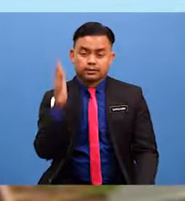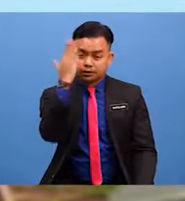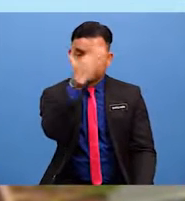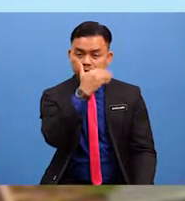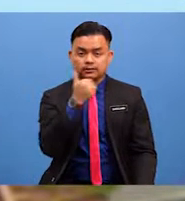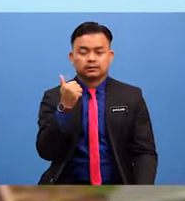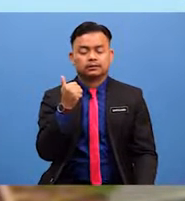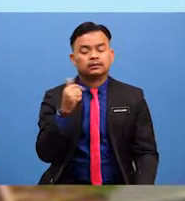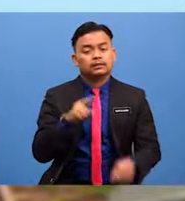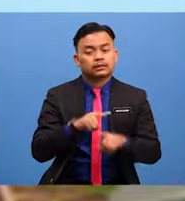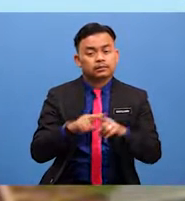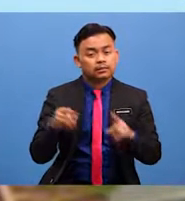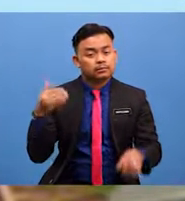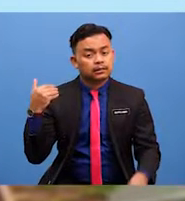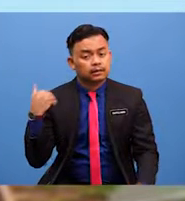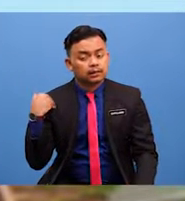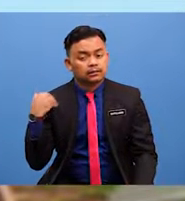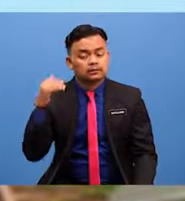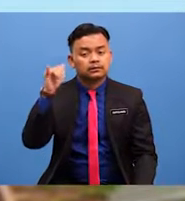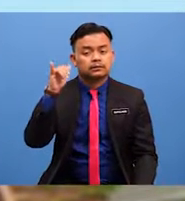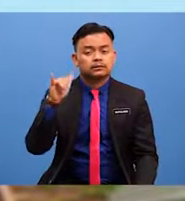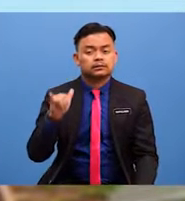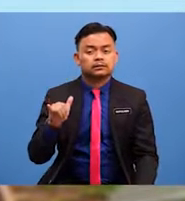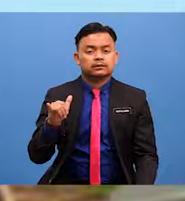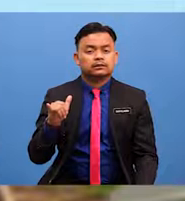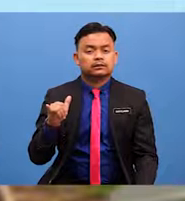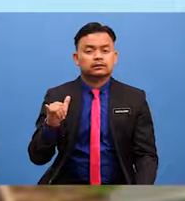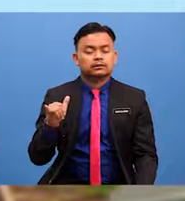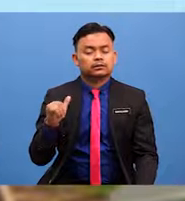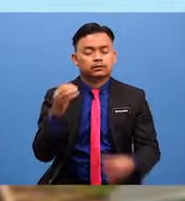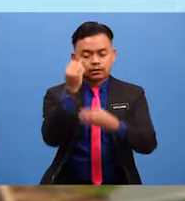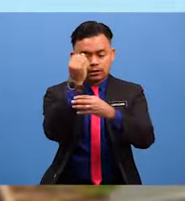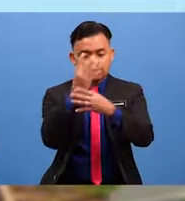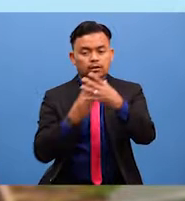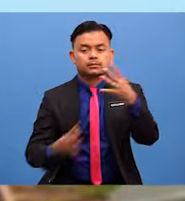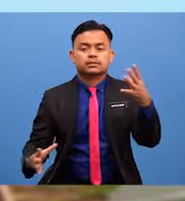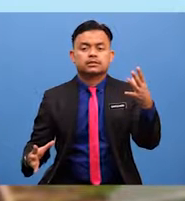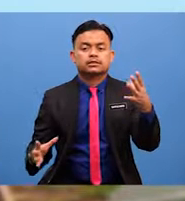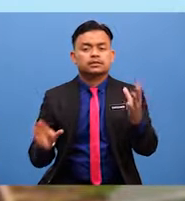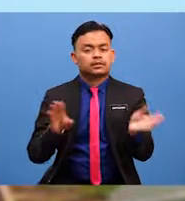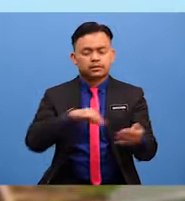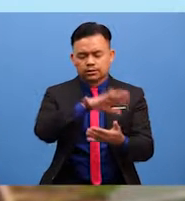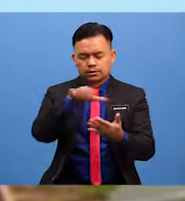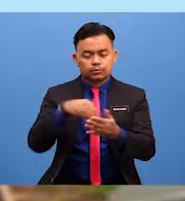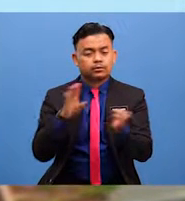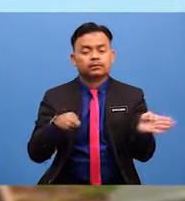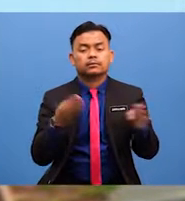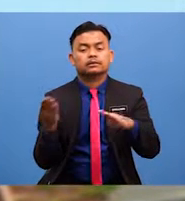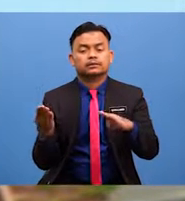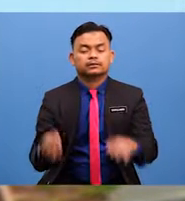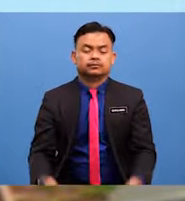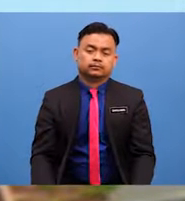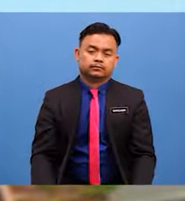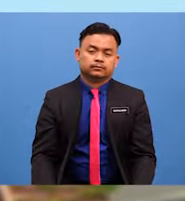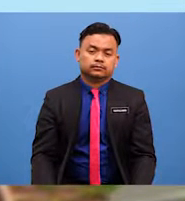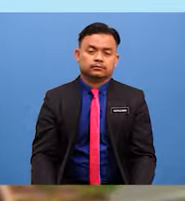once called our planet home today no longer exist. They are known as extinct animals. When